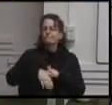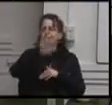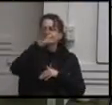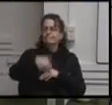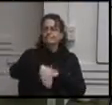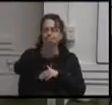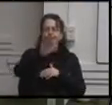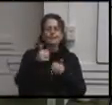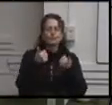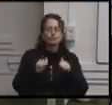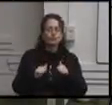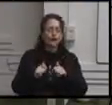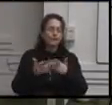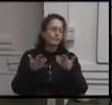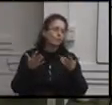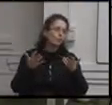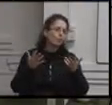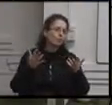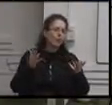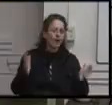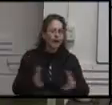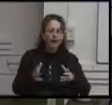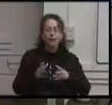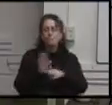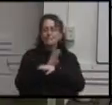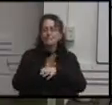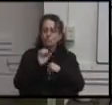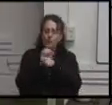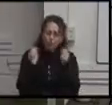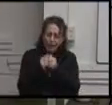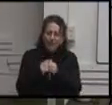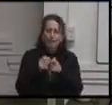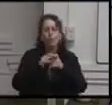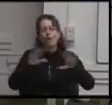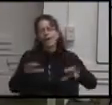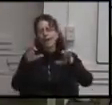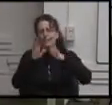revitalize or you know, energize the town, and make it more